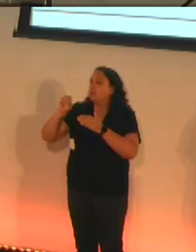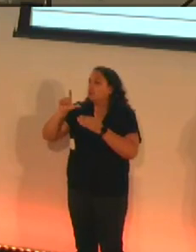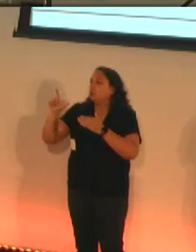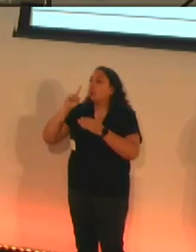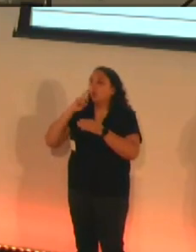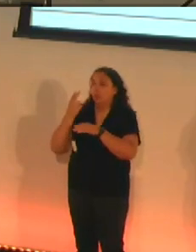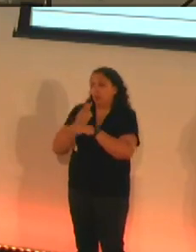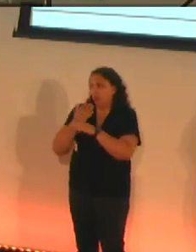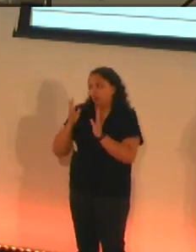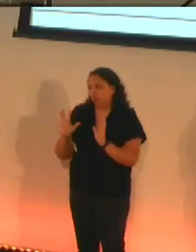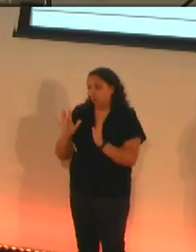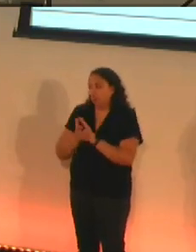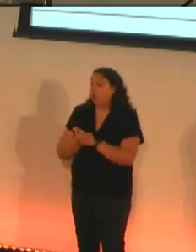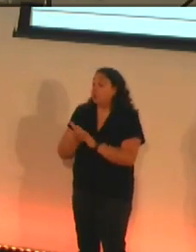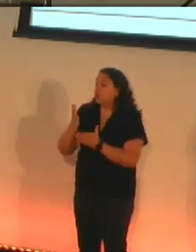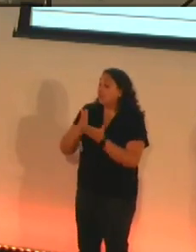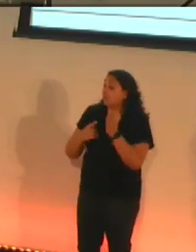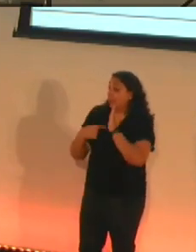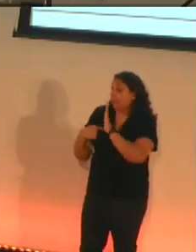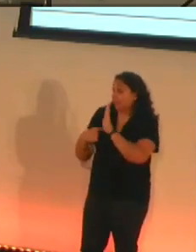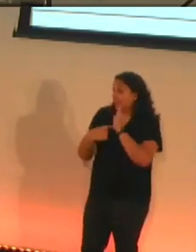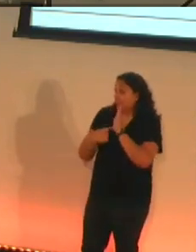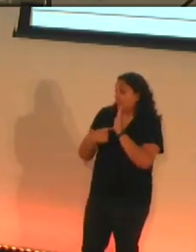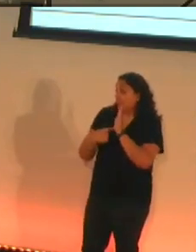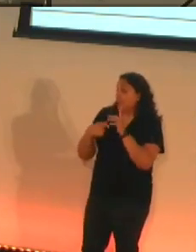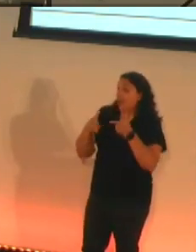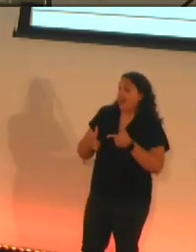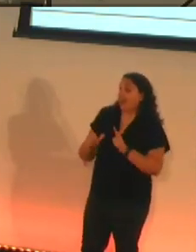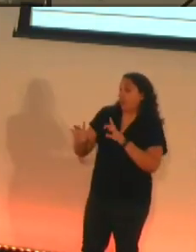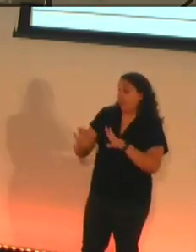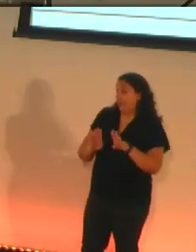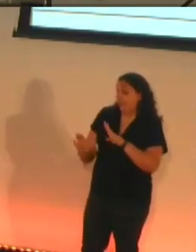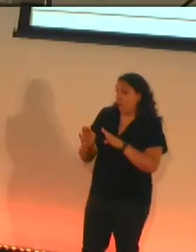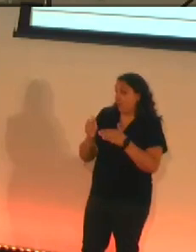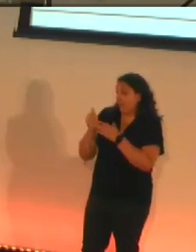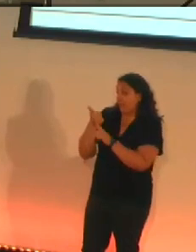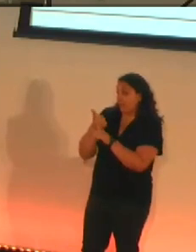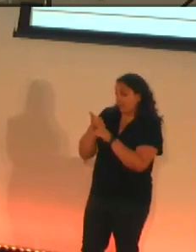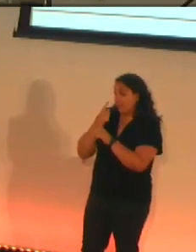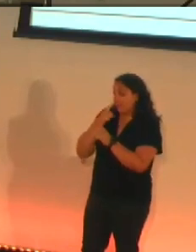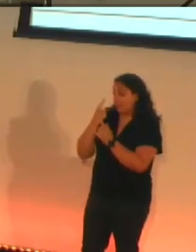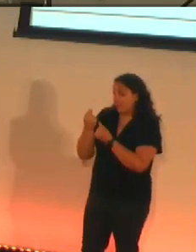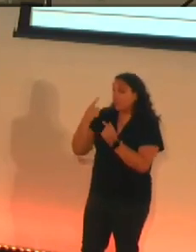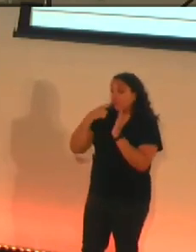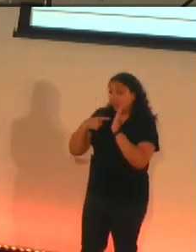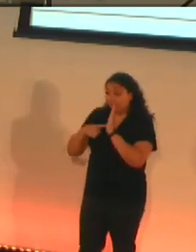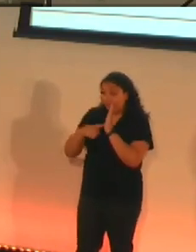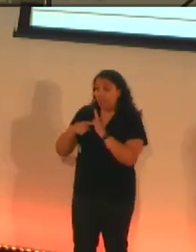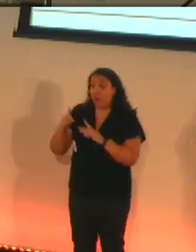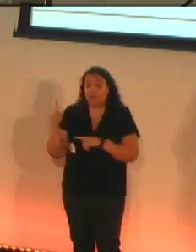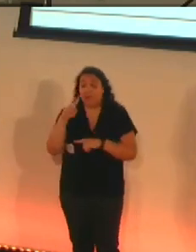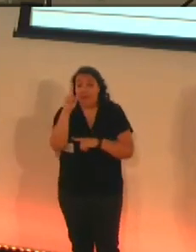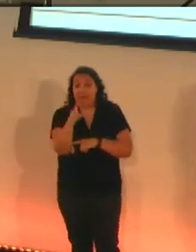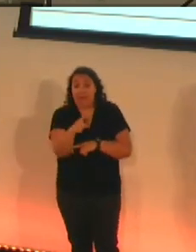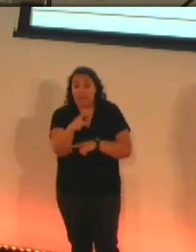used. Now, we do have some examples of allowed behavior that the guide was allowed to do. They could ask open-ended questions to